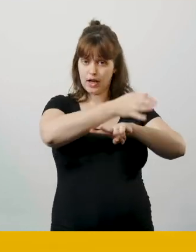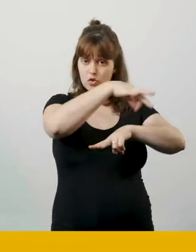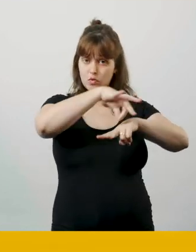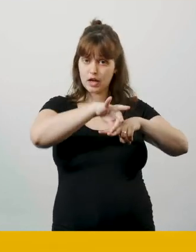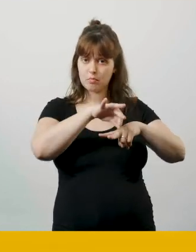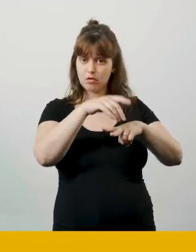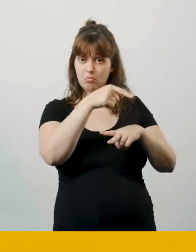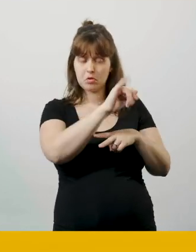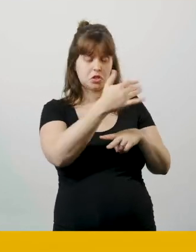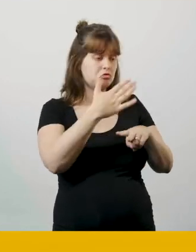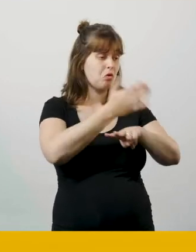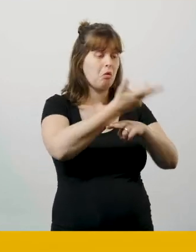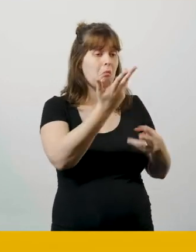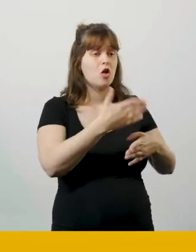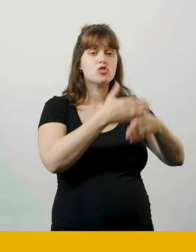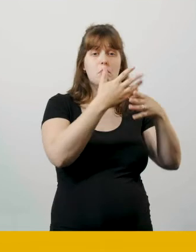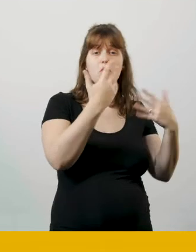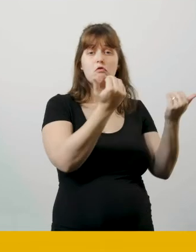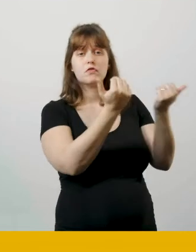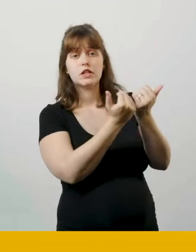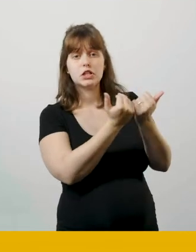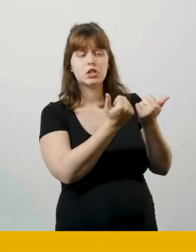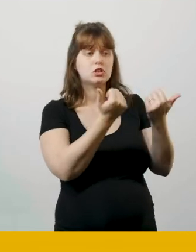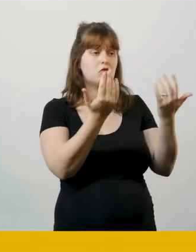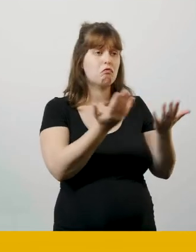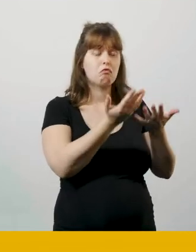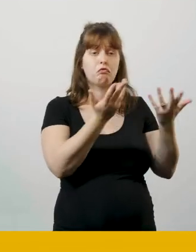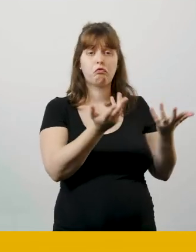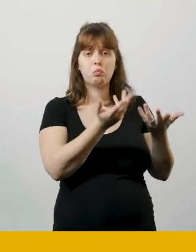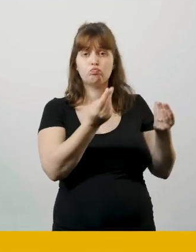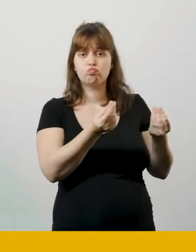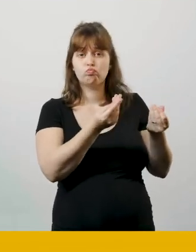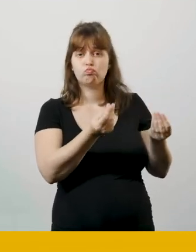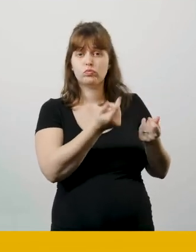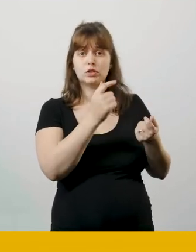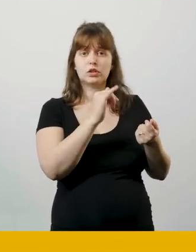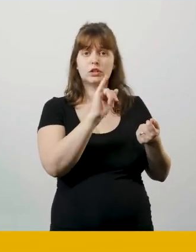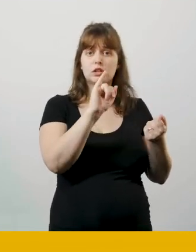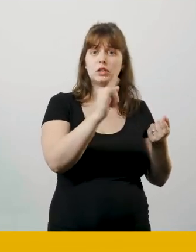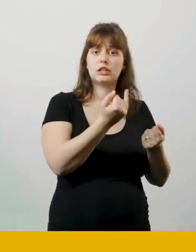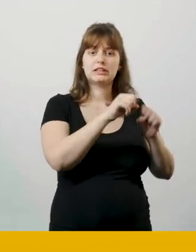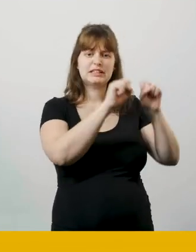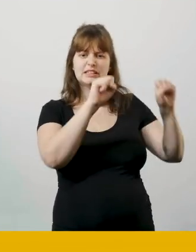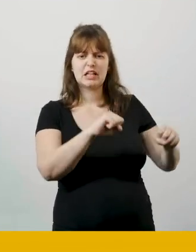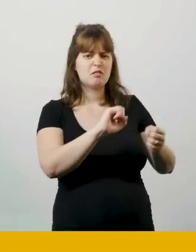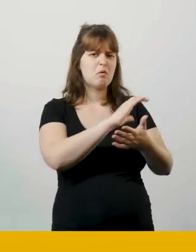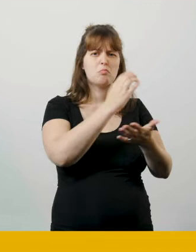something, to a building, to a service, to a system, to a product, to some information?